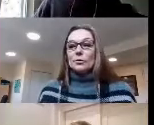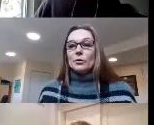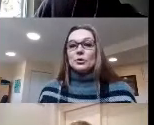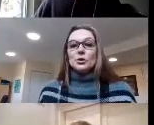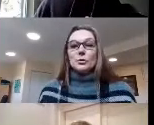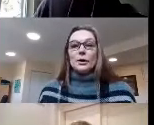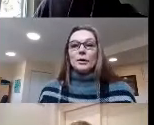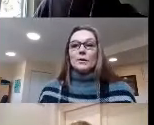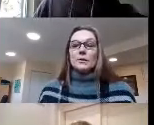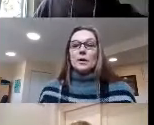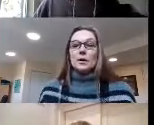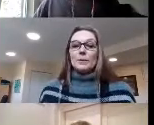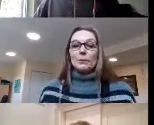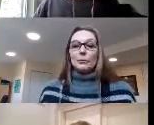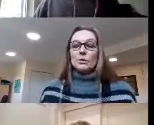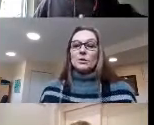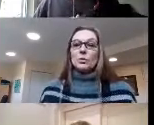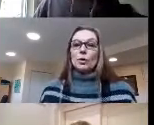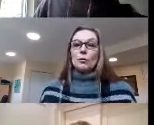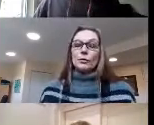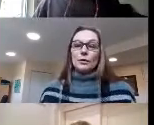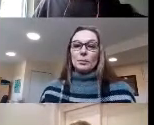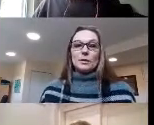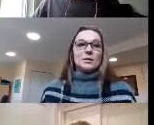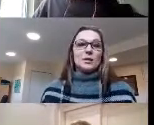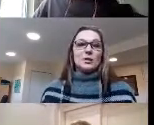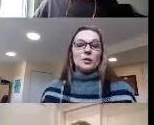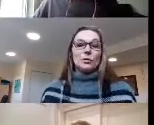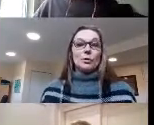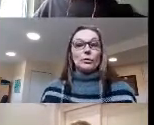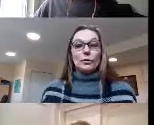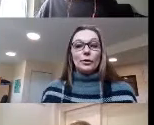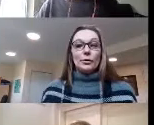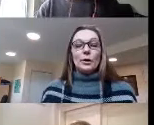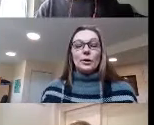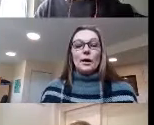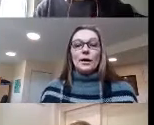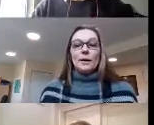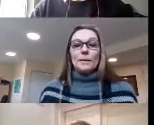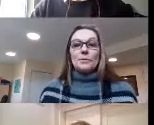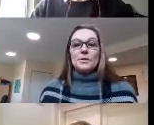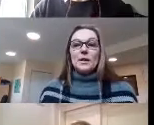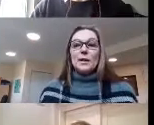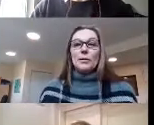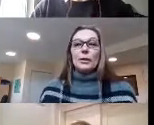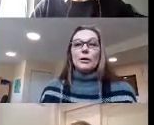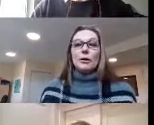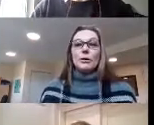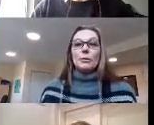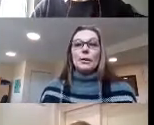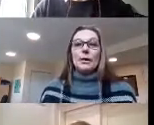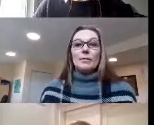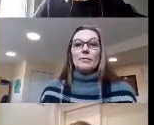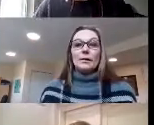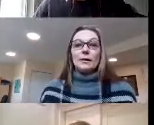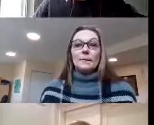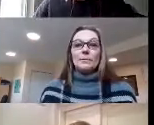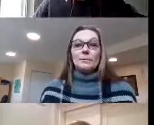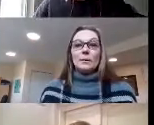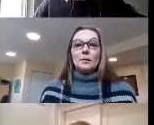So for those who are just joining us, just to go over the presentation overview, today we